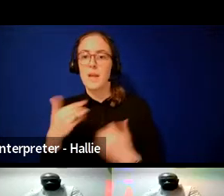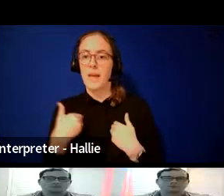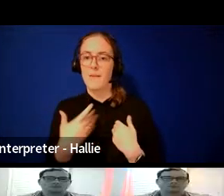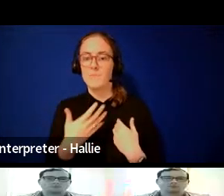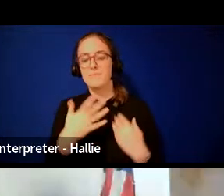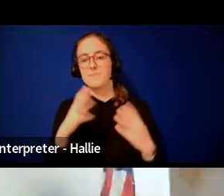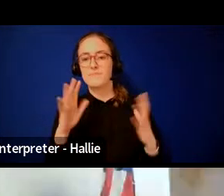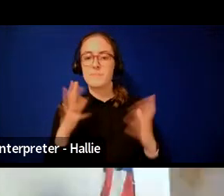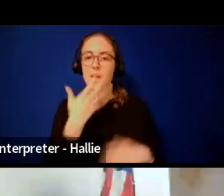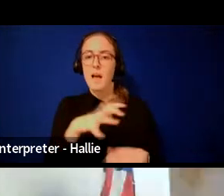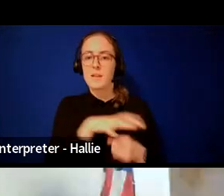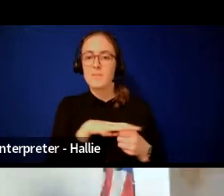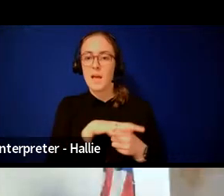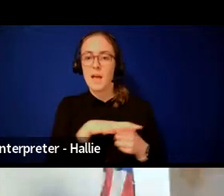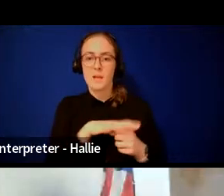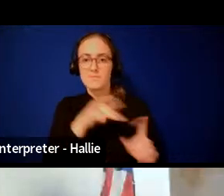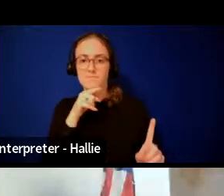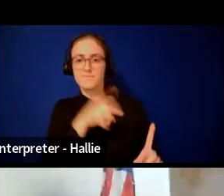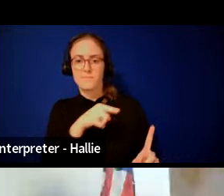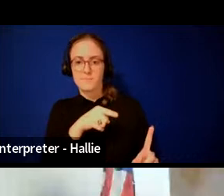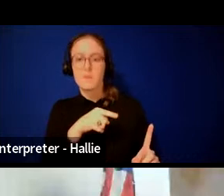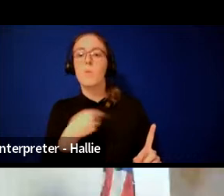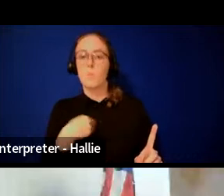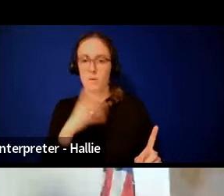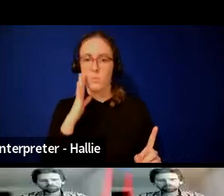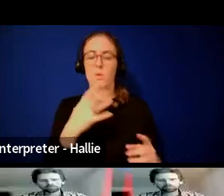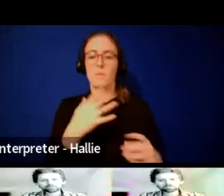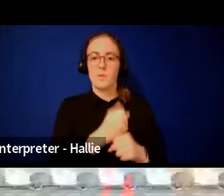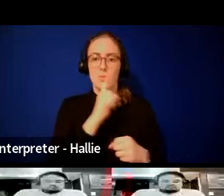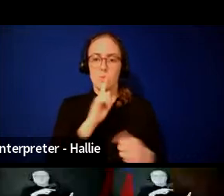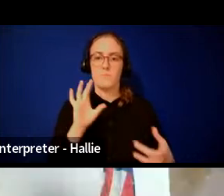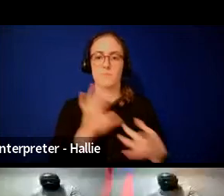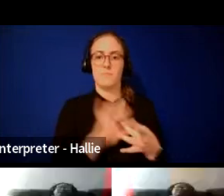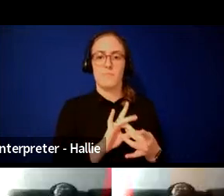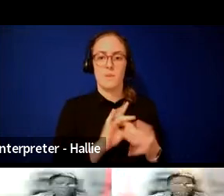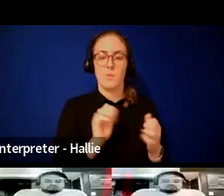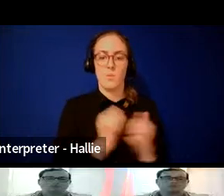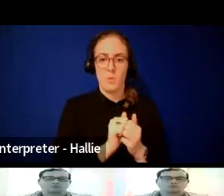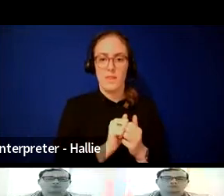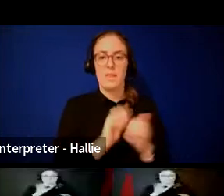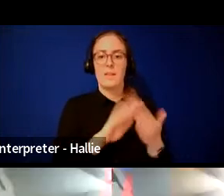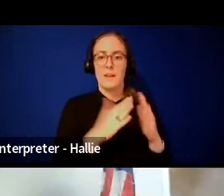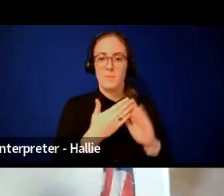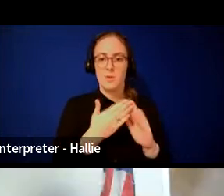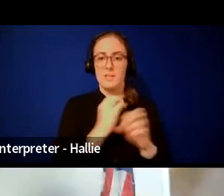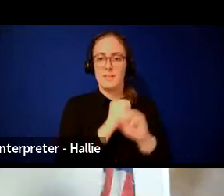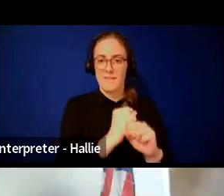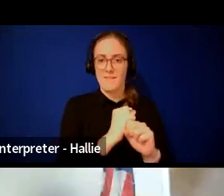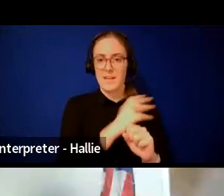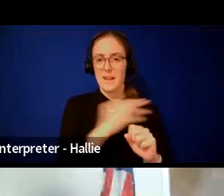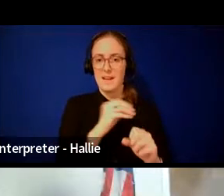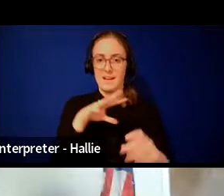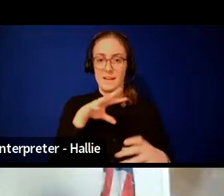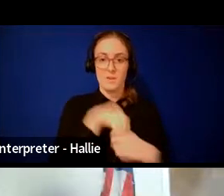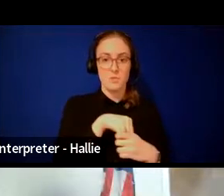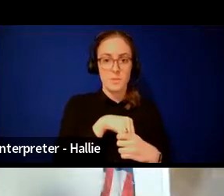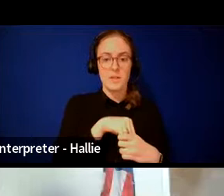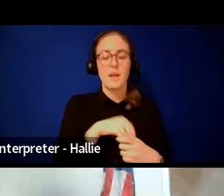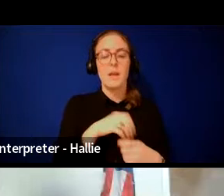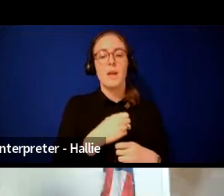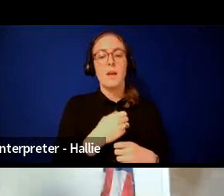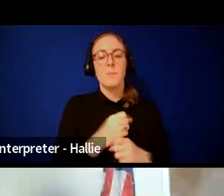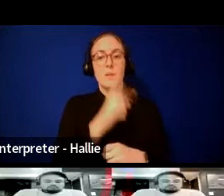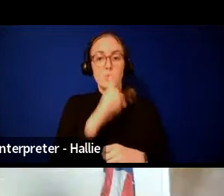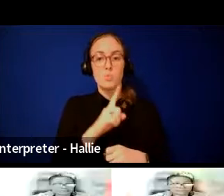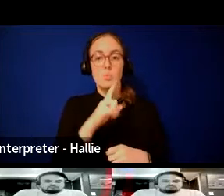the Office of Neighborhood Safety and Engagement to implement rolling safe passage to support